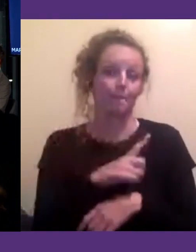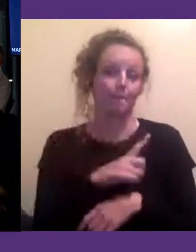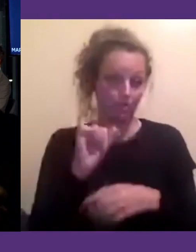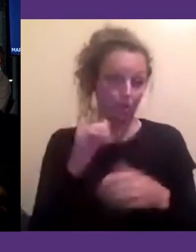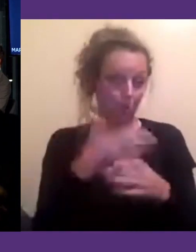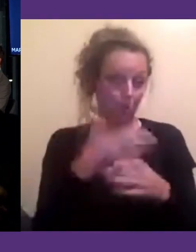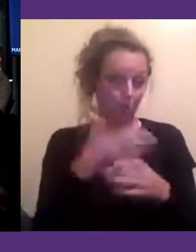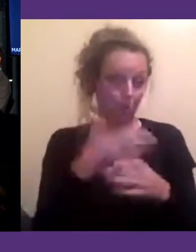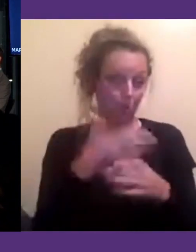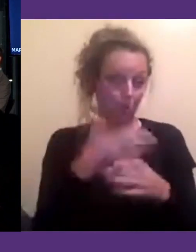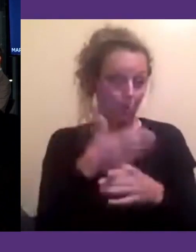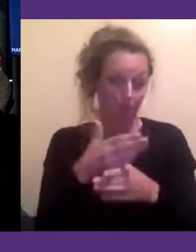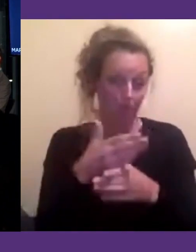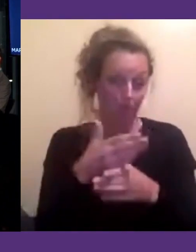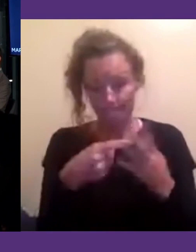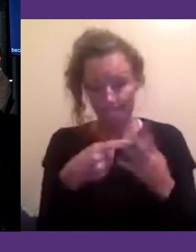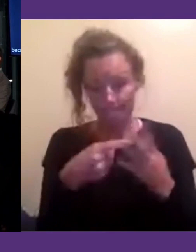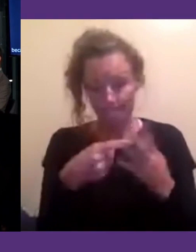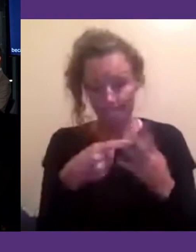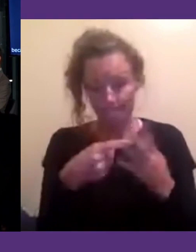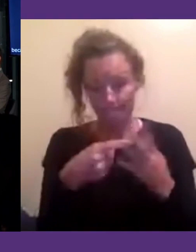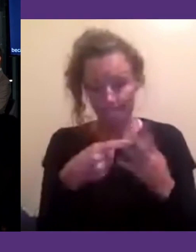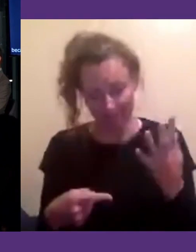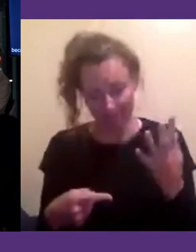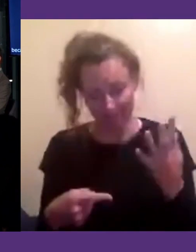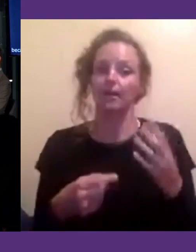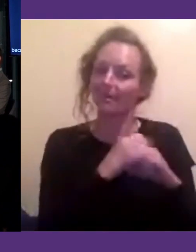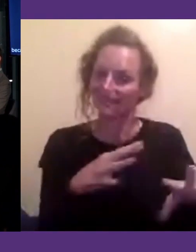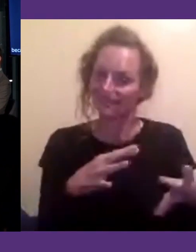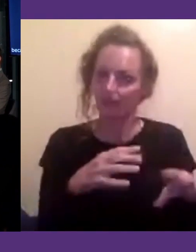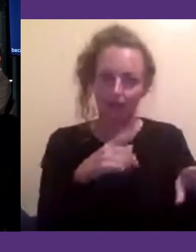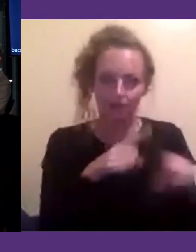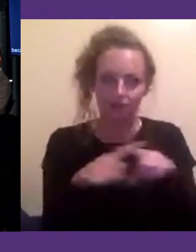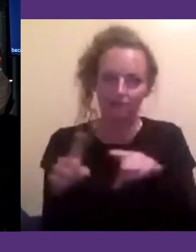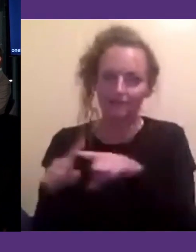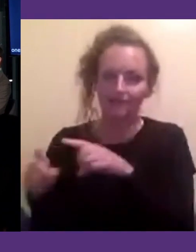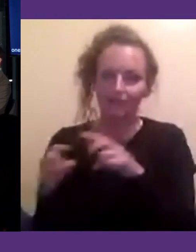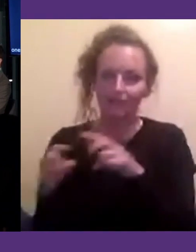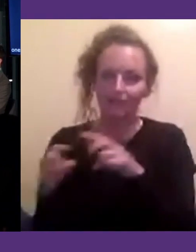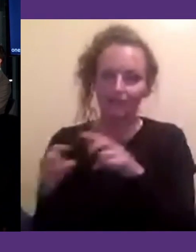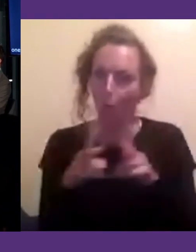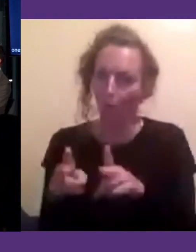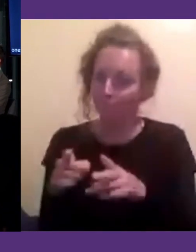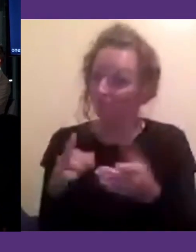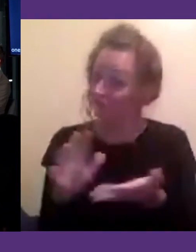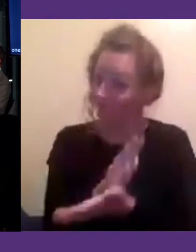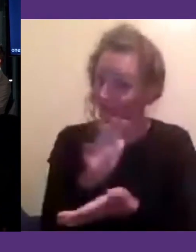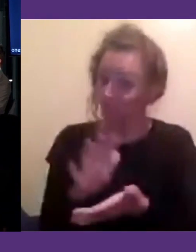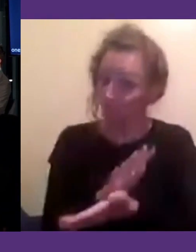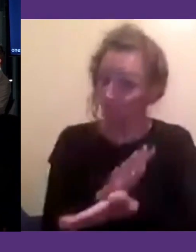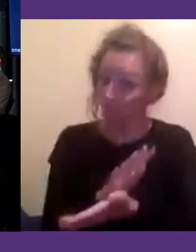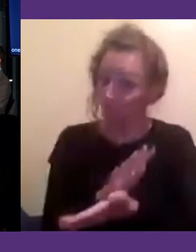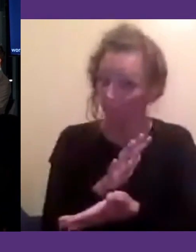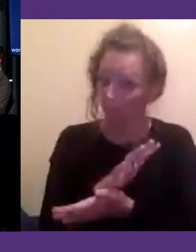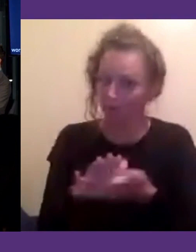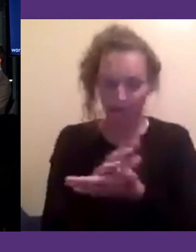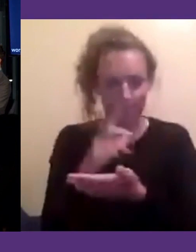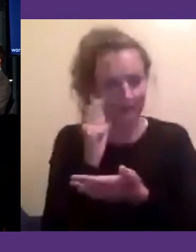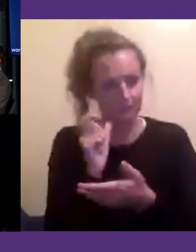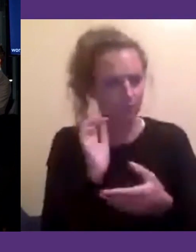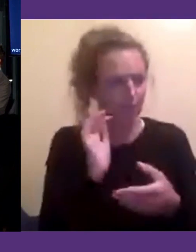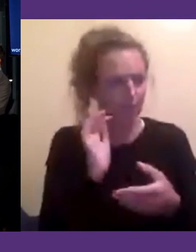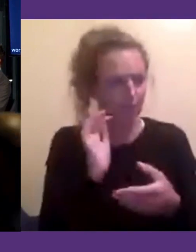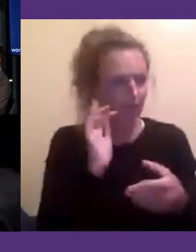that presumably that's part of the pleasure of working in that way, is you can become more tuned into different people with different ways of communicating, so you're trying to choose the